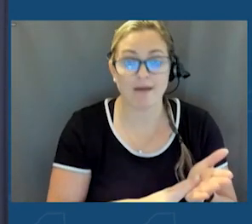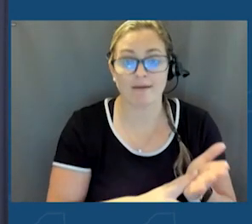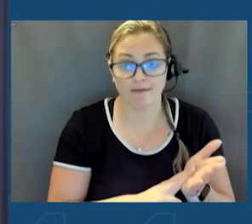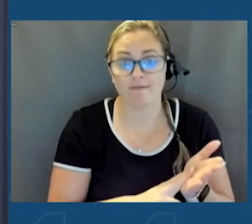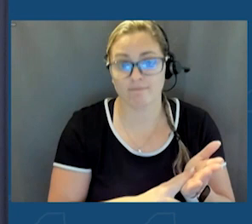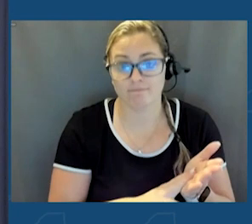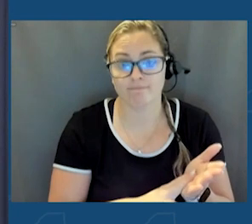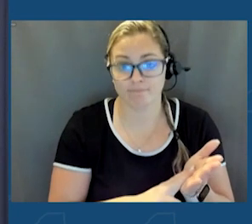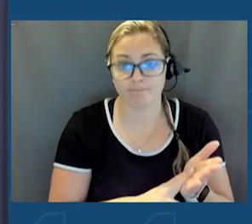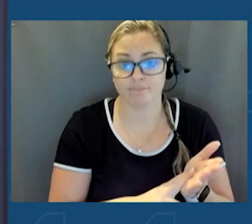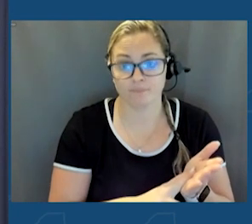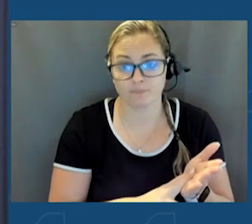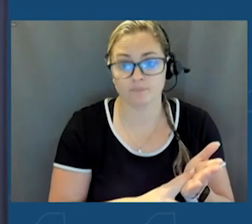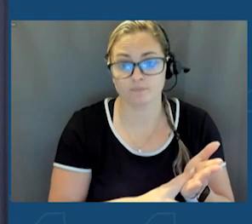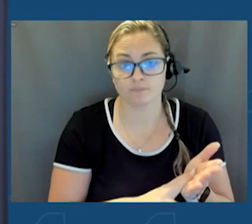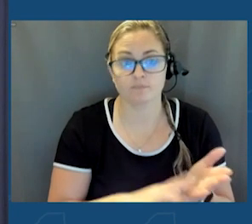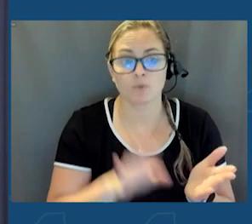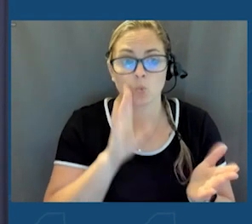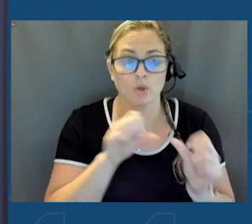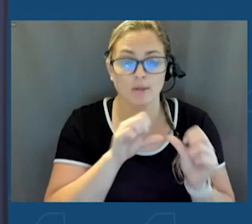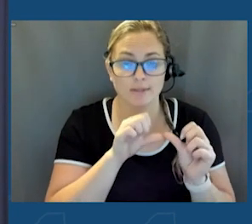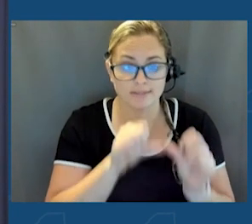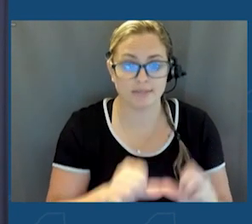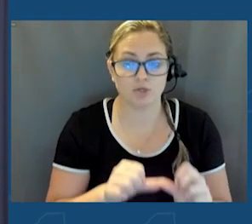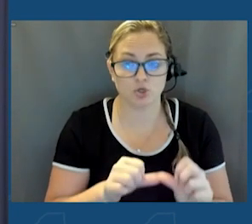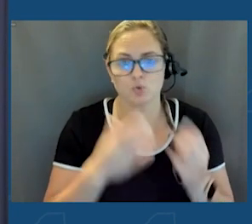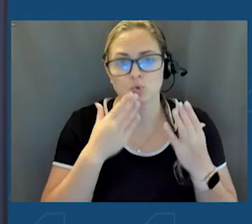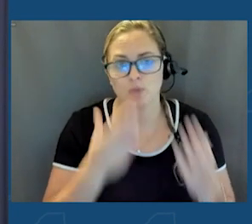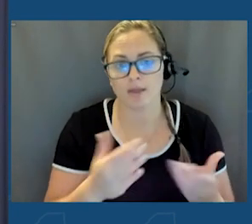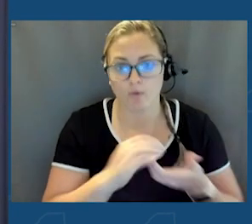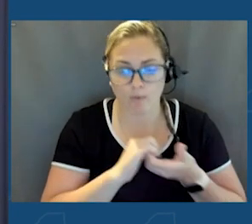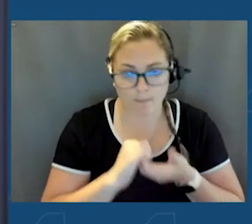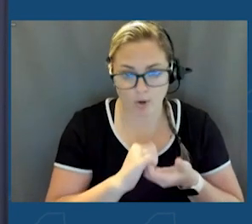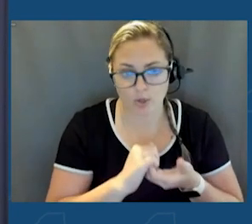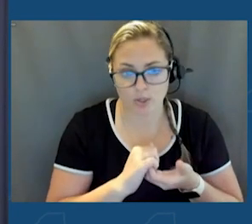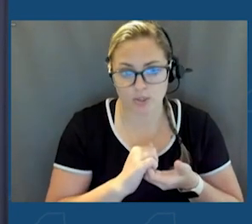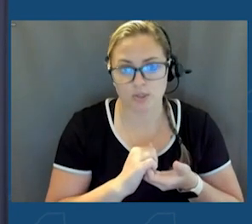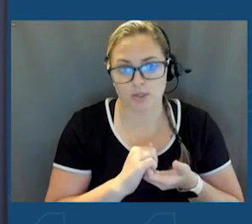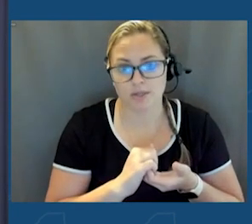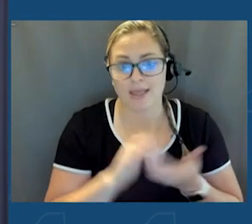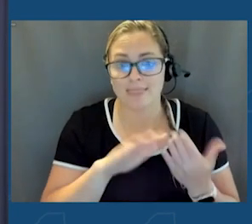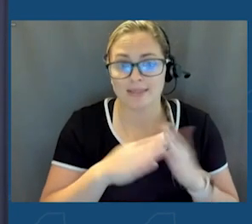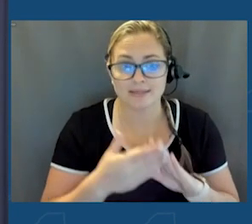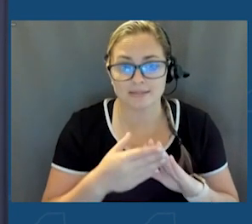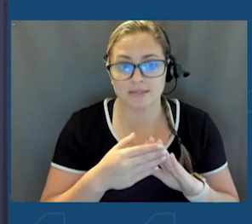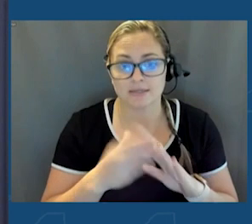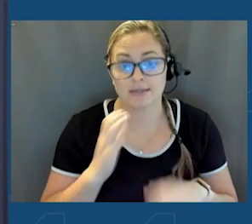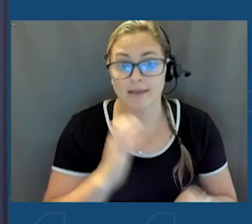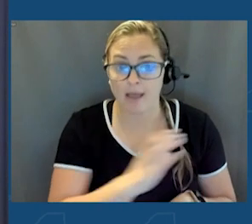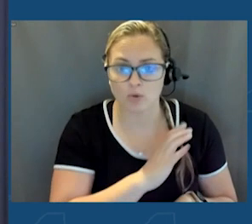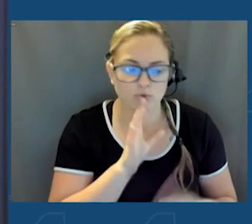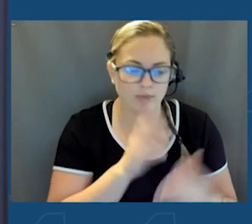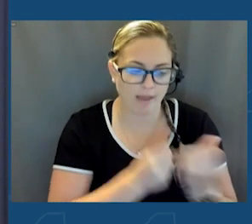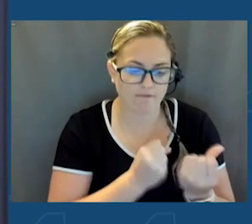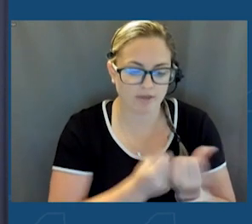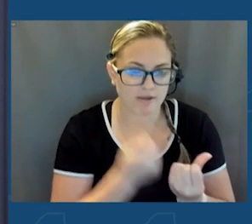bill. And we want to continue to thank our partners in the city council who advocated for this, as well as